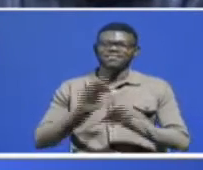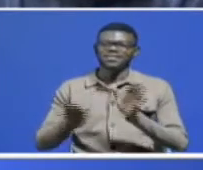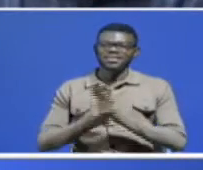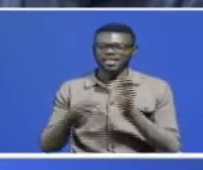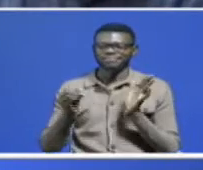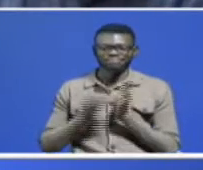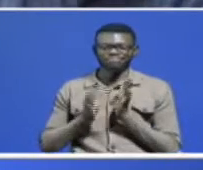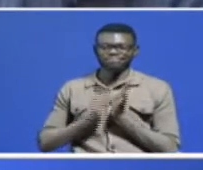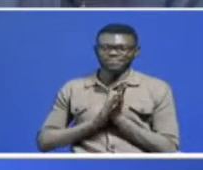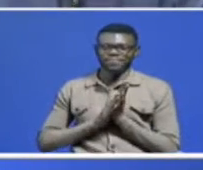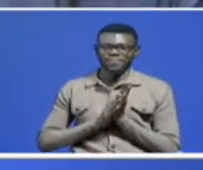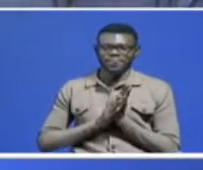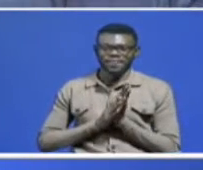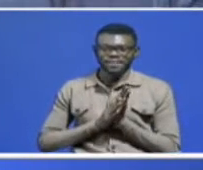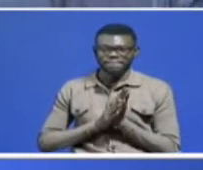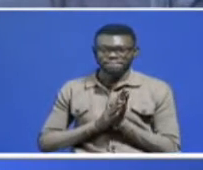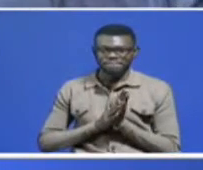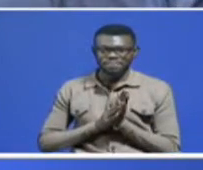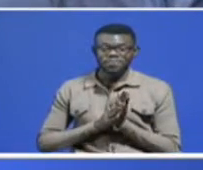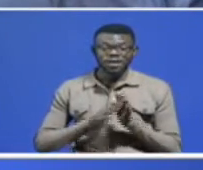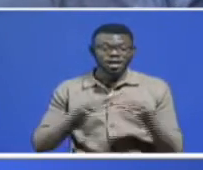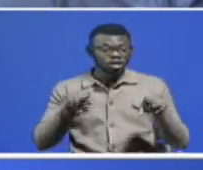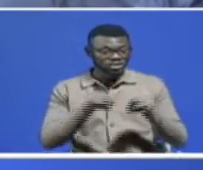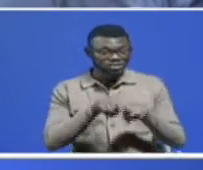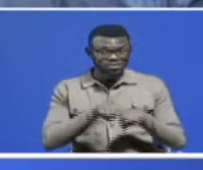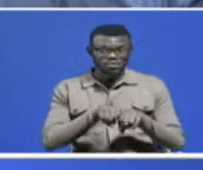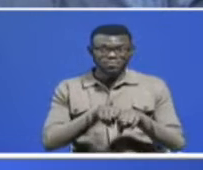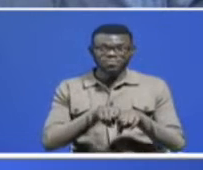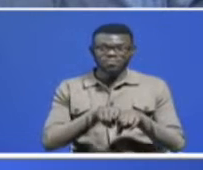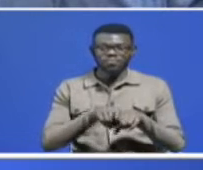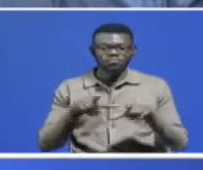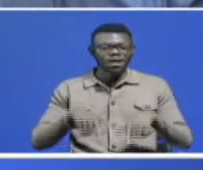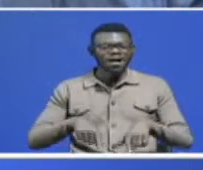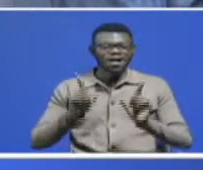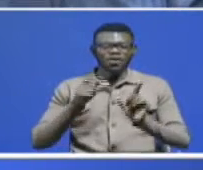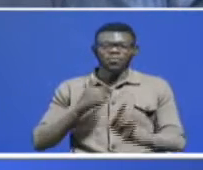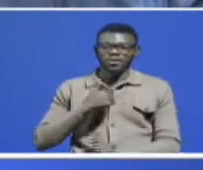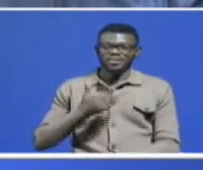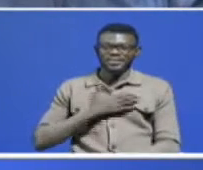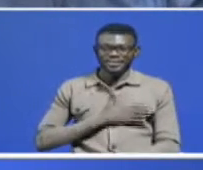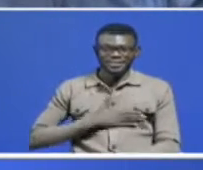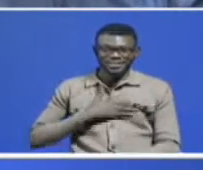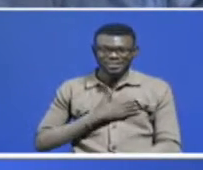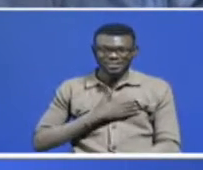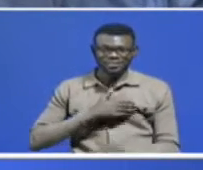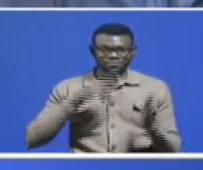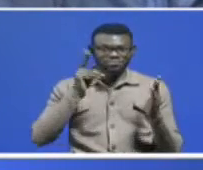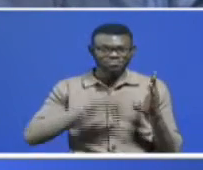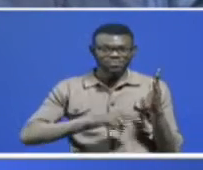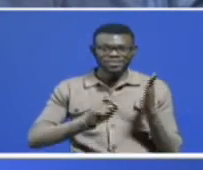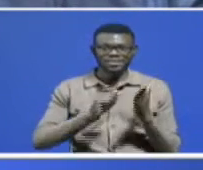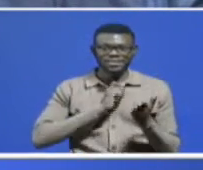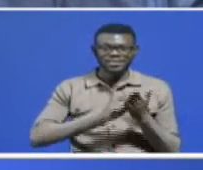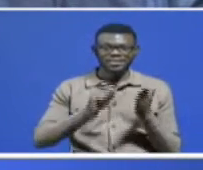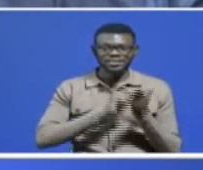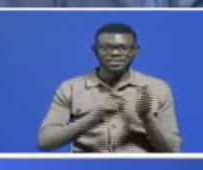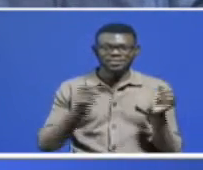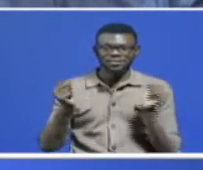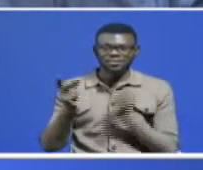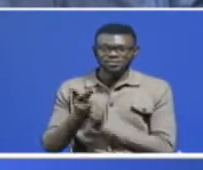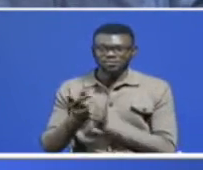captured. I want to, if you allow me, Rogers, just to take you to Chapter 12 of our